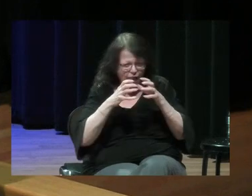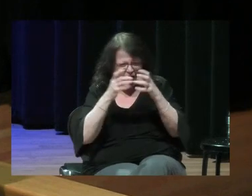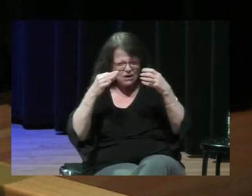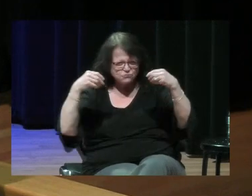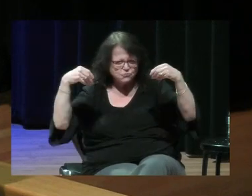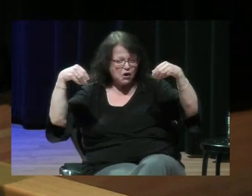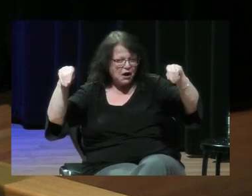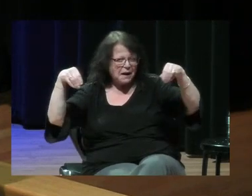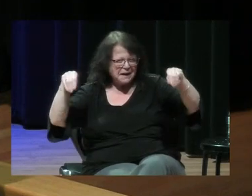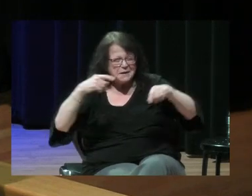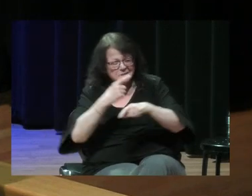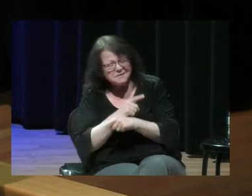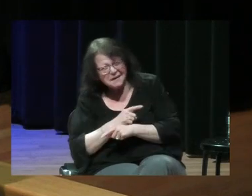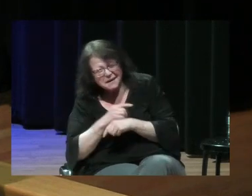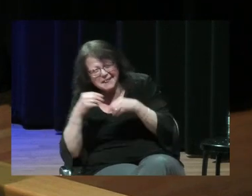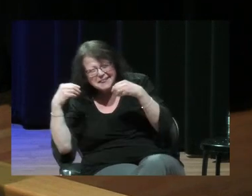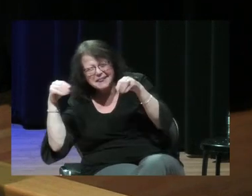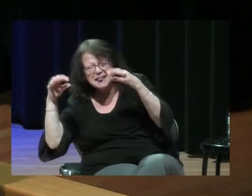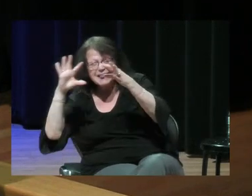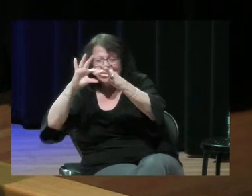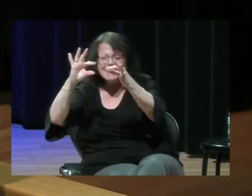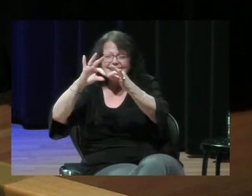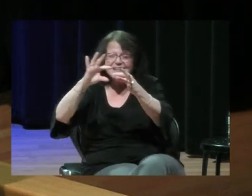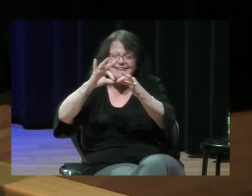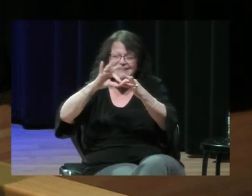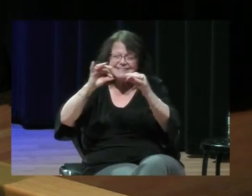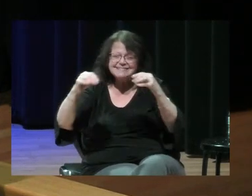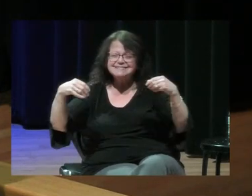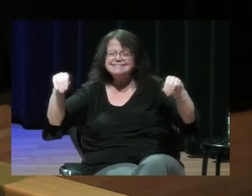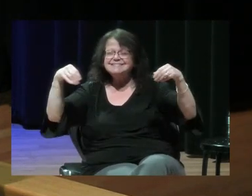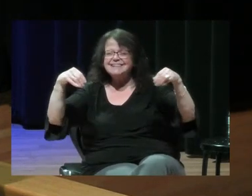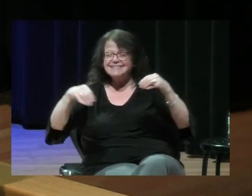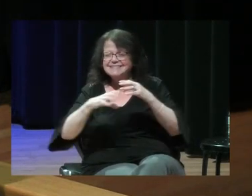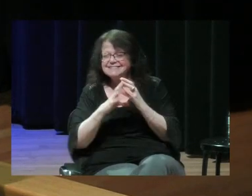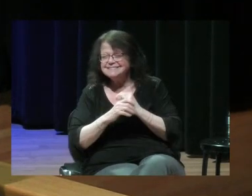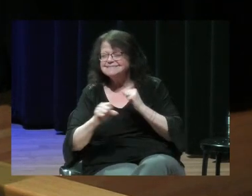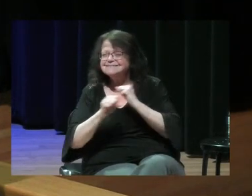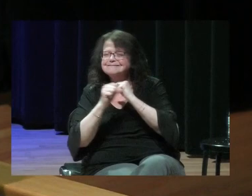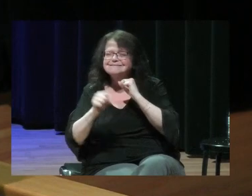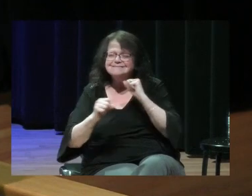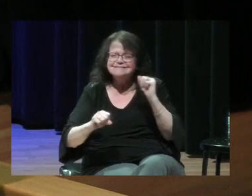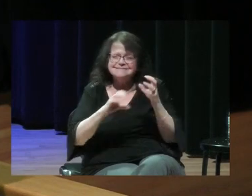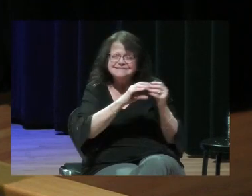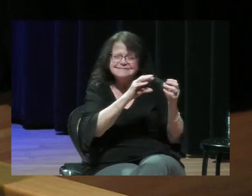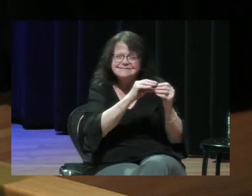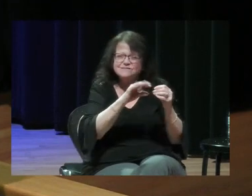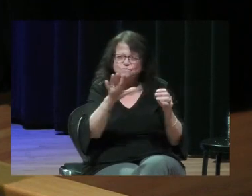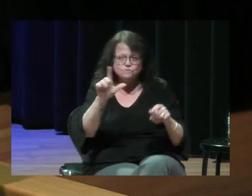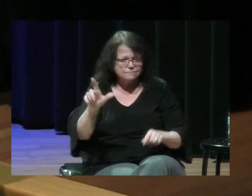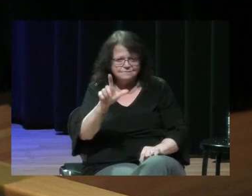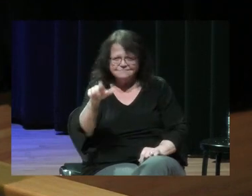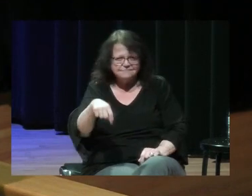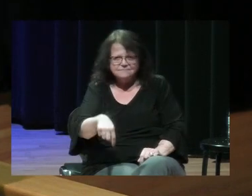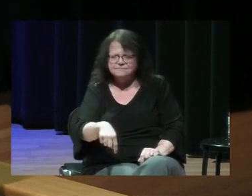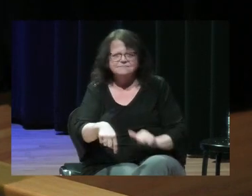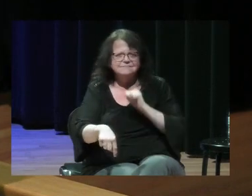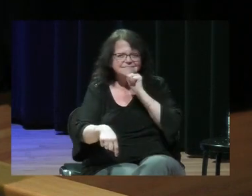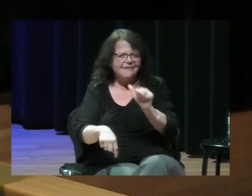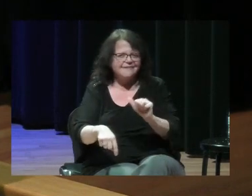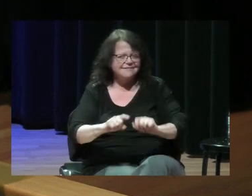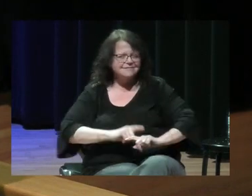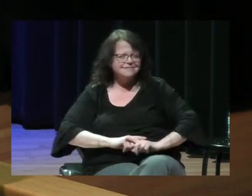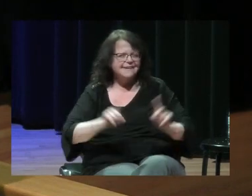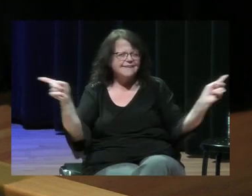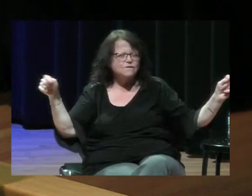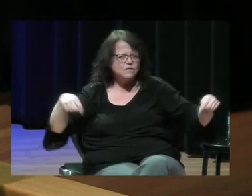We're so baked in that consumer mindset. And that's not what you're at. That's not what you are at a library. You're not a consumer. You're a citizen. You're not